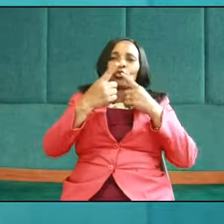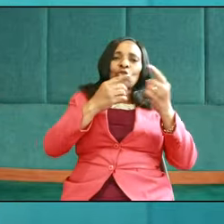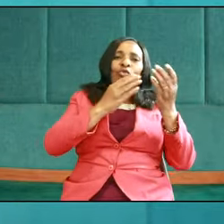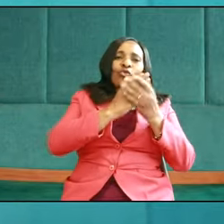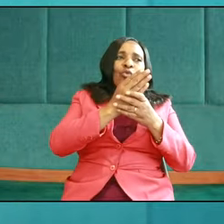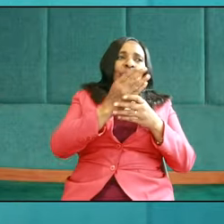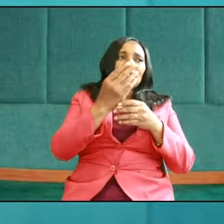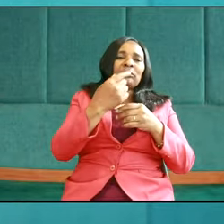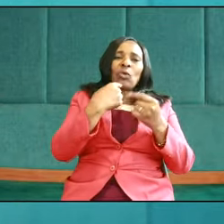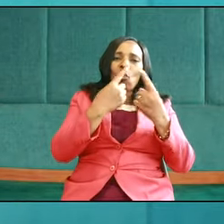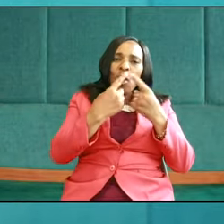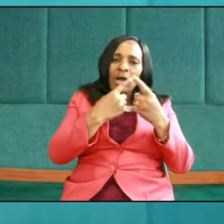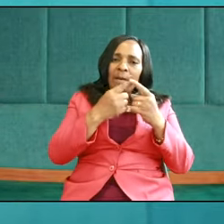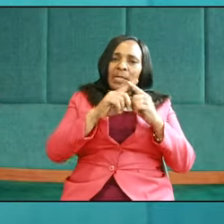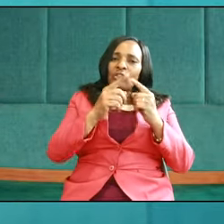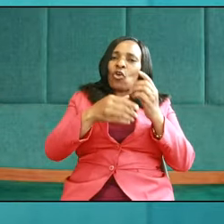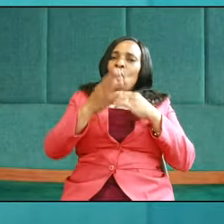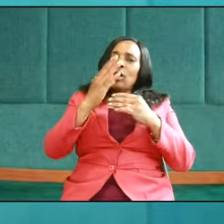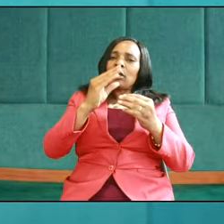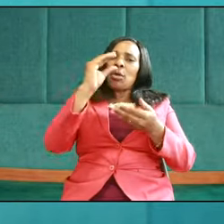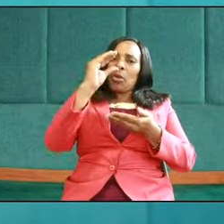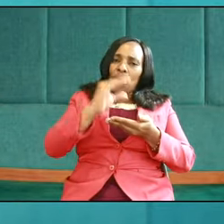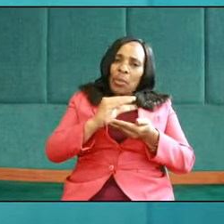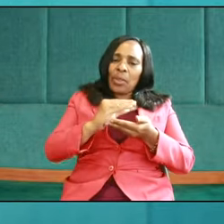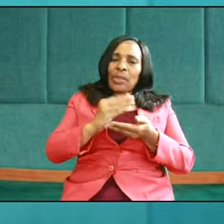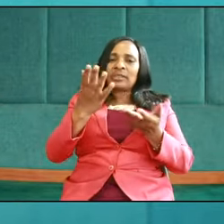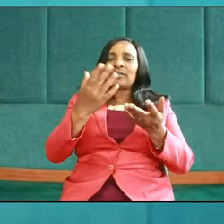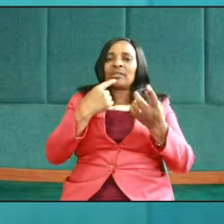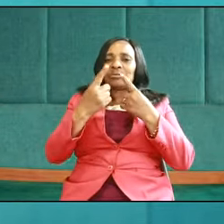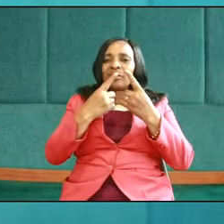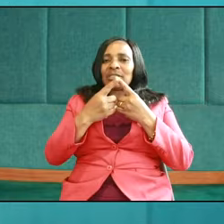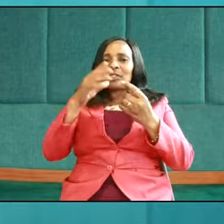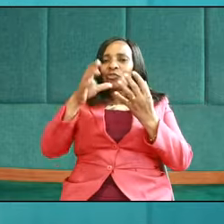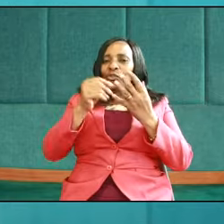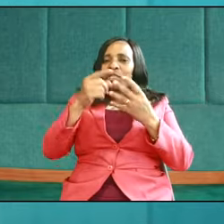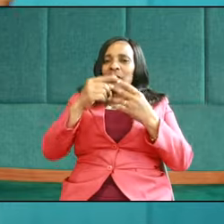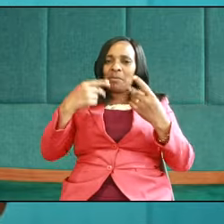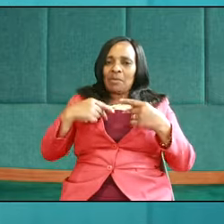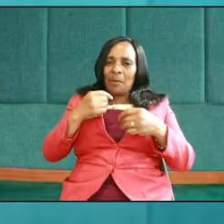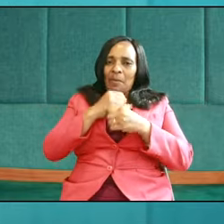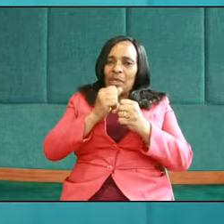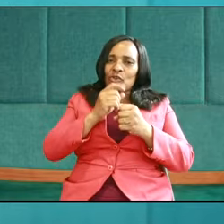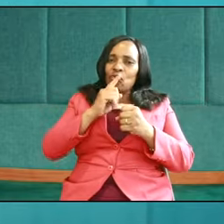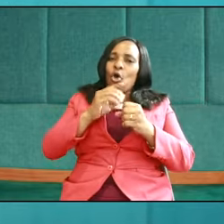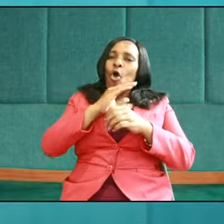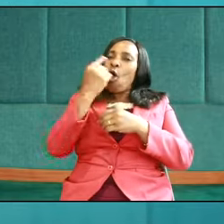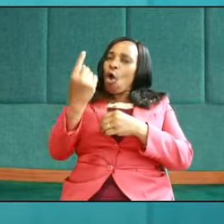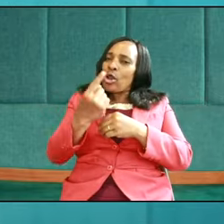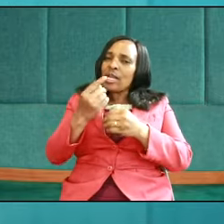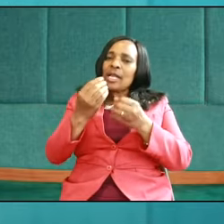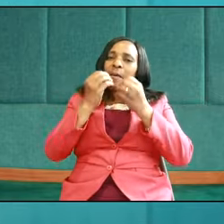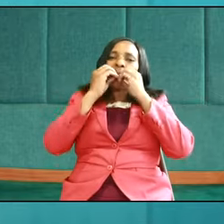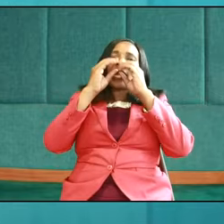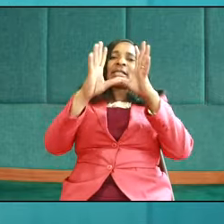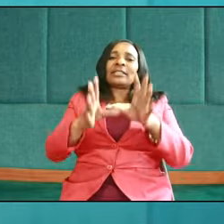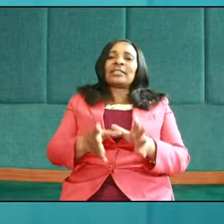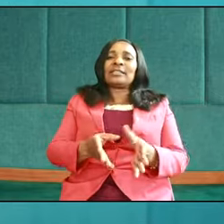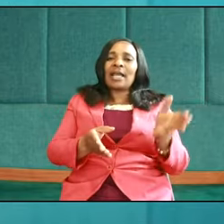God actually limits speech. And for his chosen people, make sure that only blessings are bestowed upon